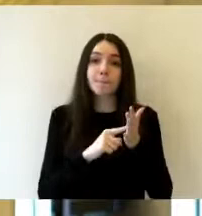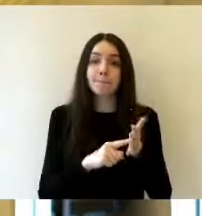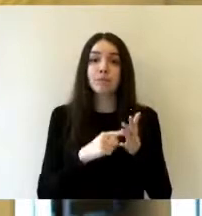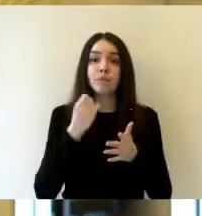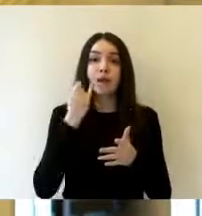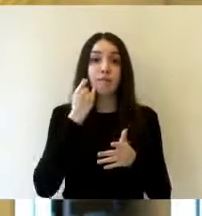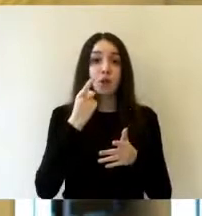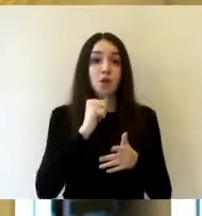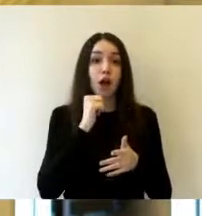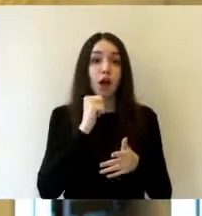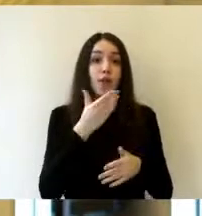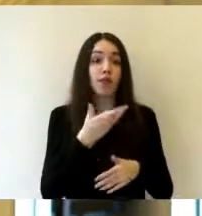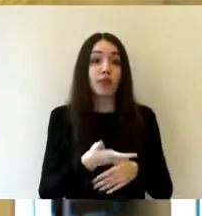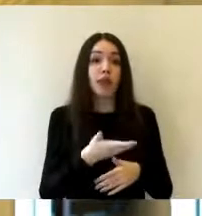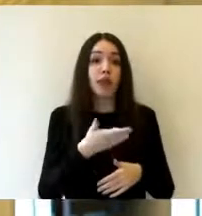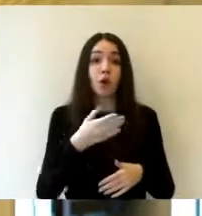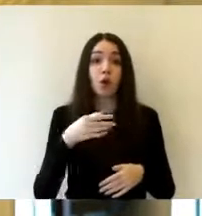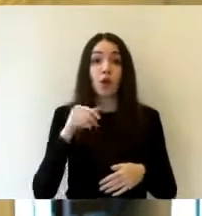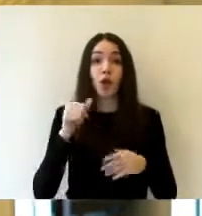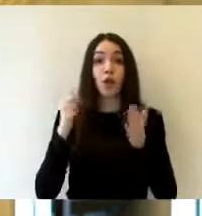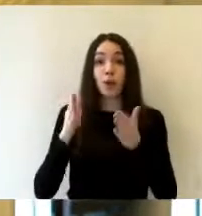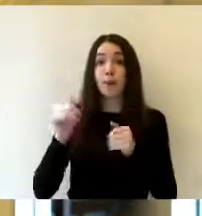or personal interest behind the stones?